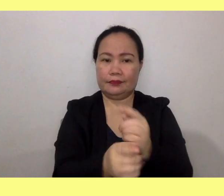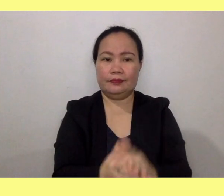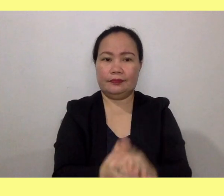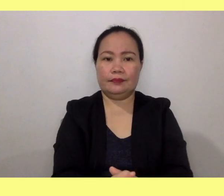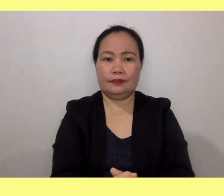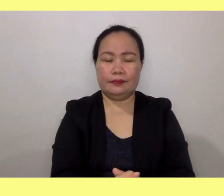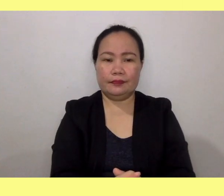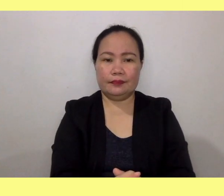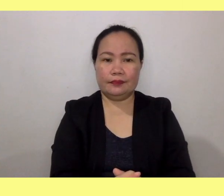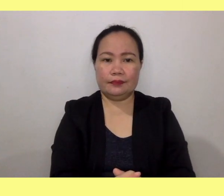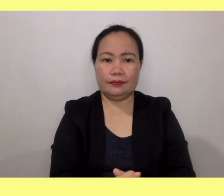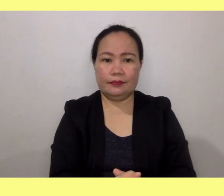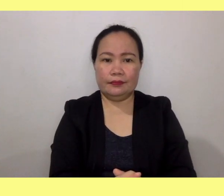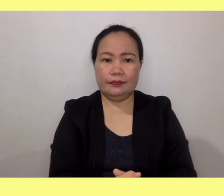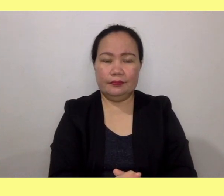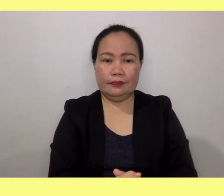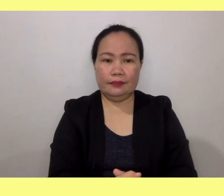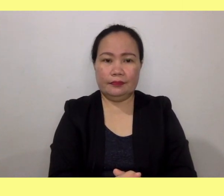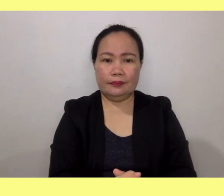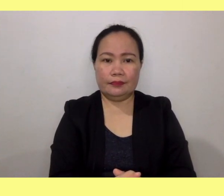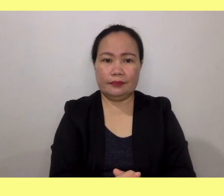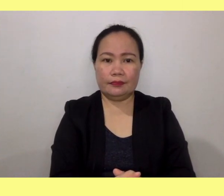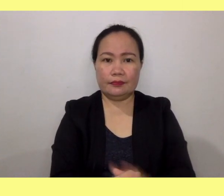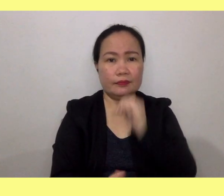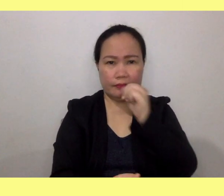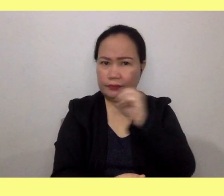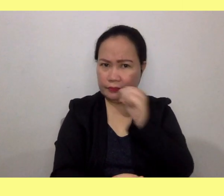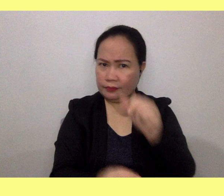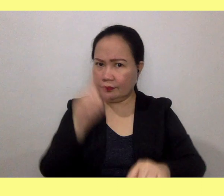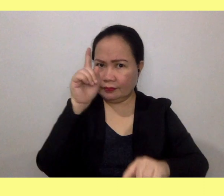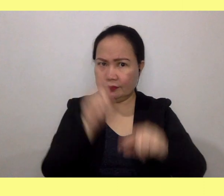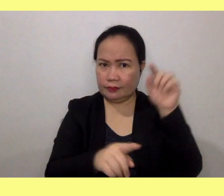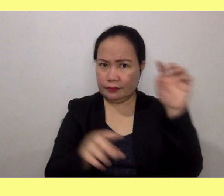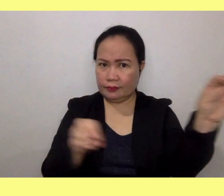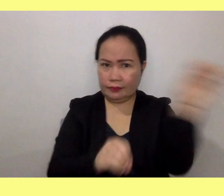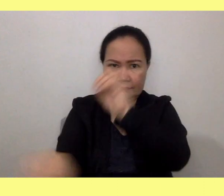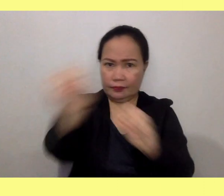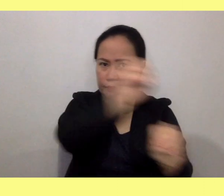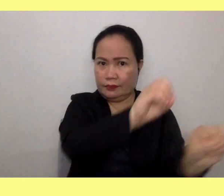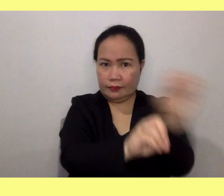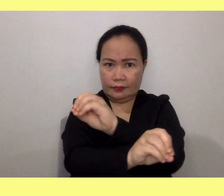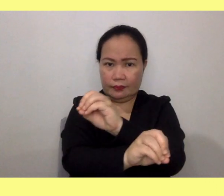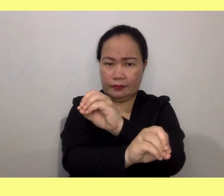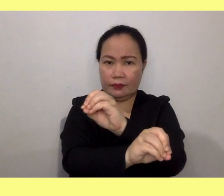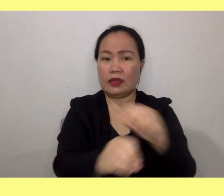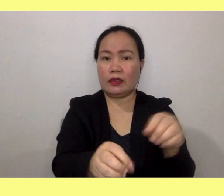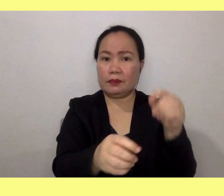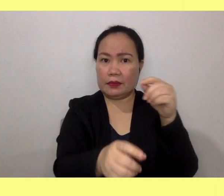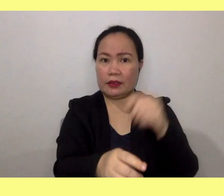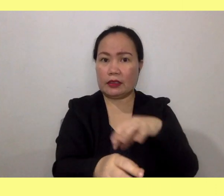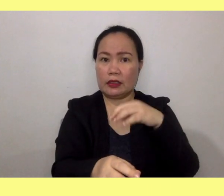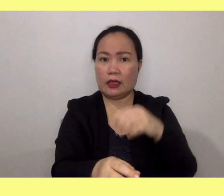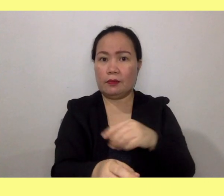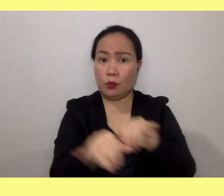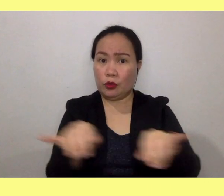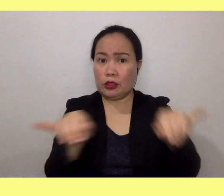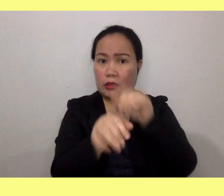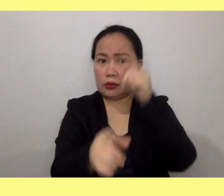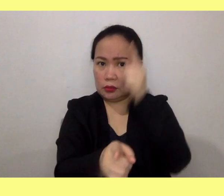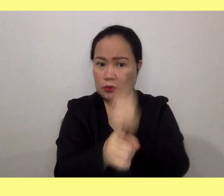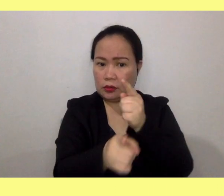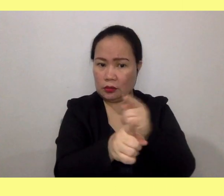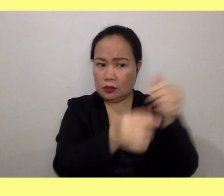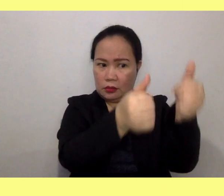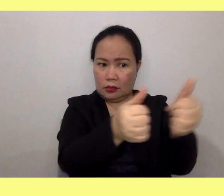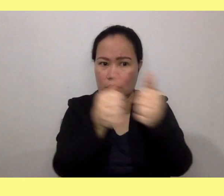Hindi pwedeng ito greater than o kaya ito nandito, ito nandun. Okay? So, tandaan po na kung ano